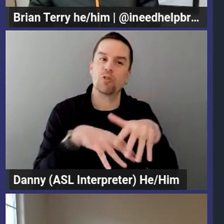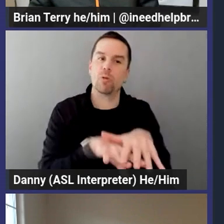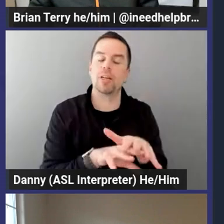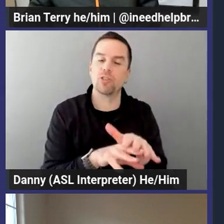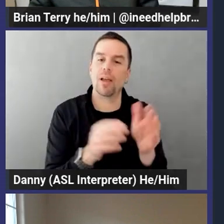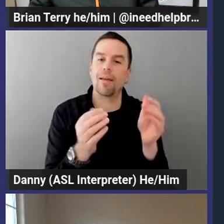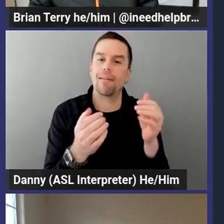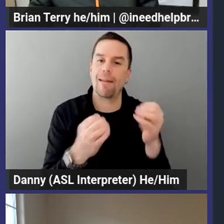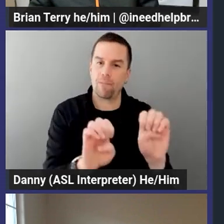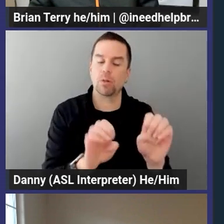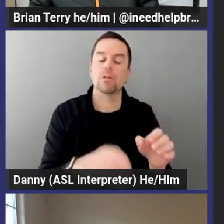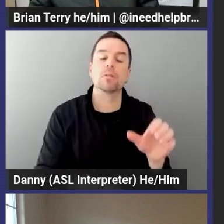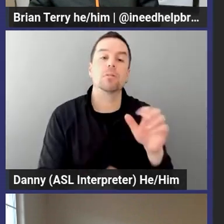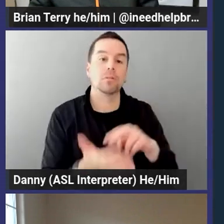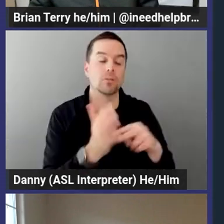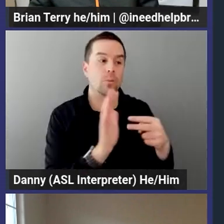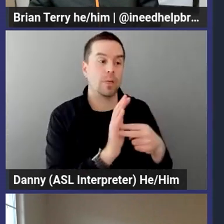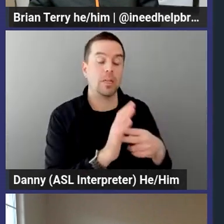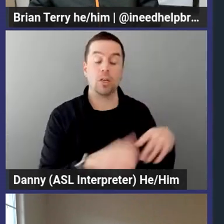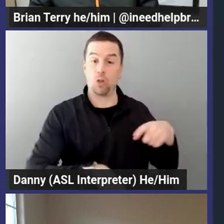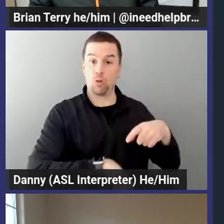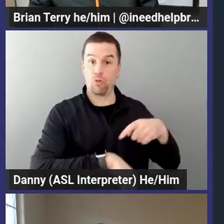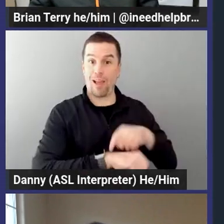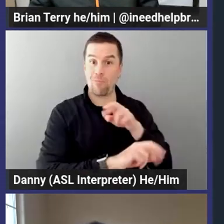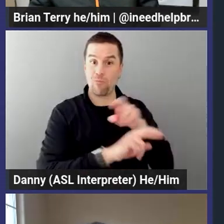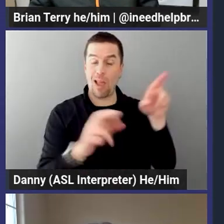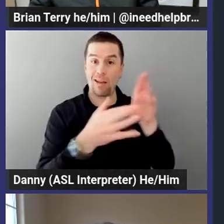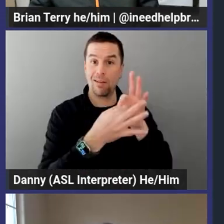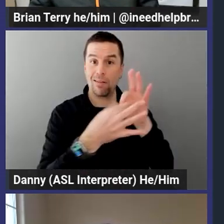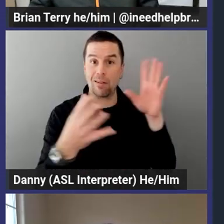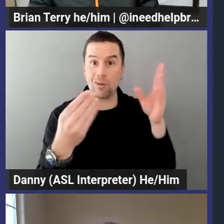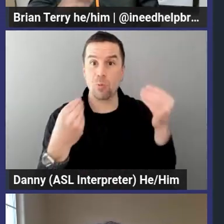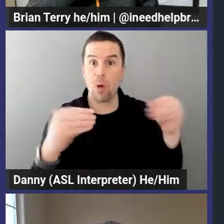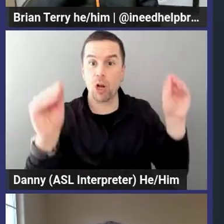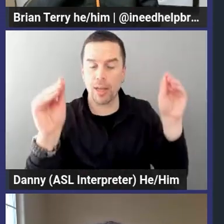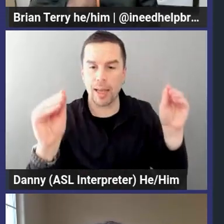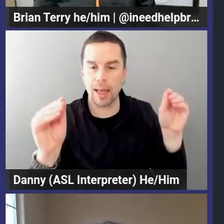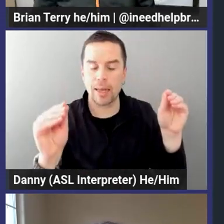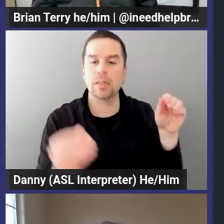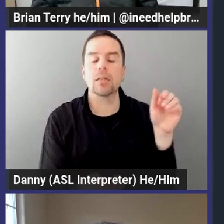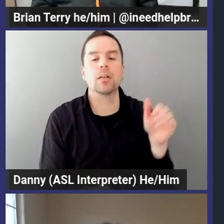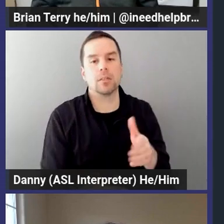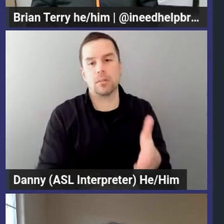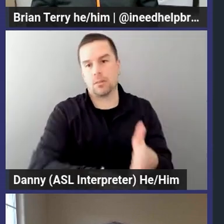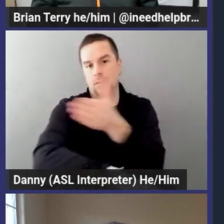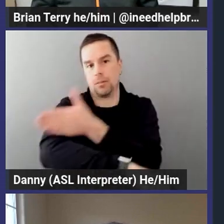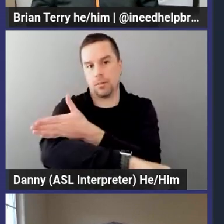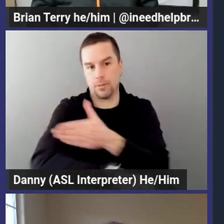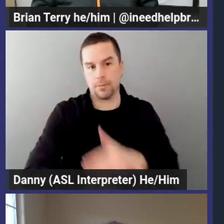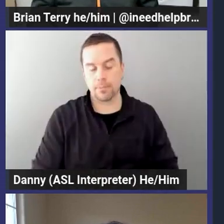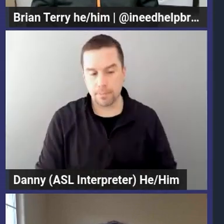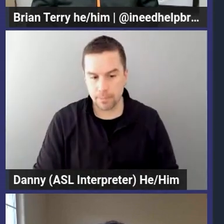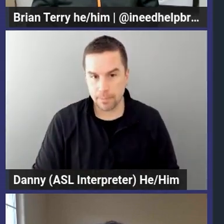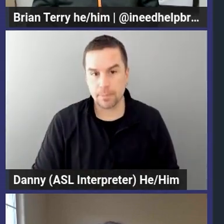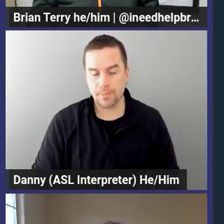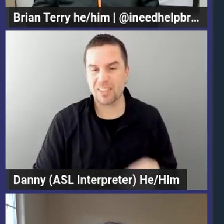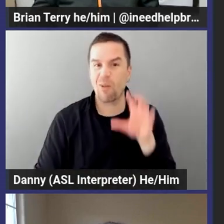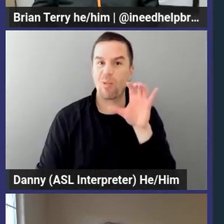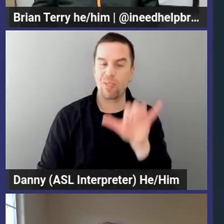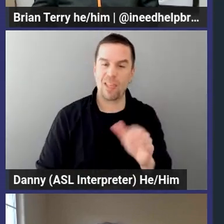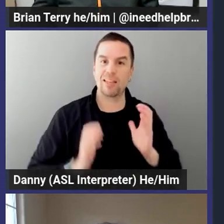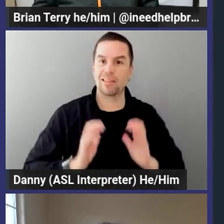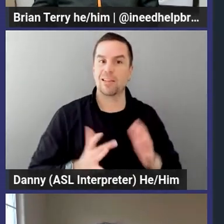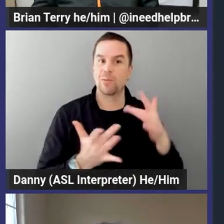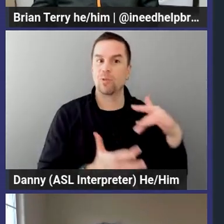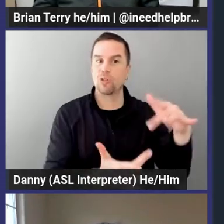is significantly better. Okay, so that's what the journey that I wanted to share. Now, how